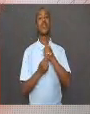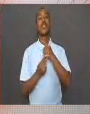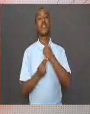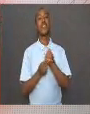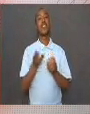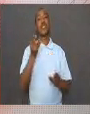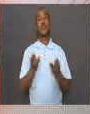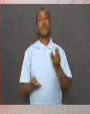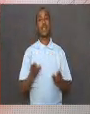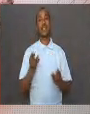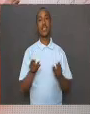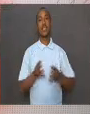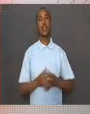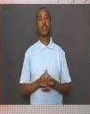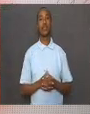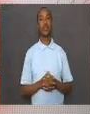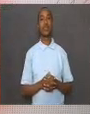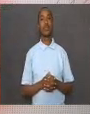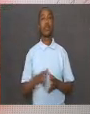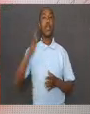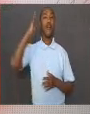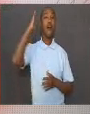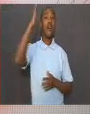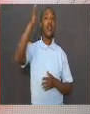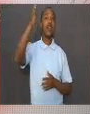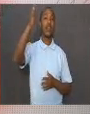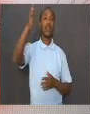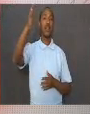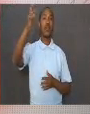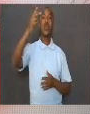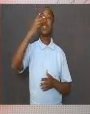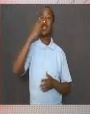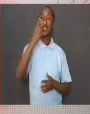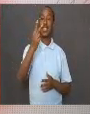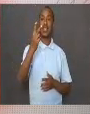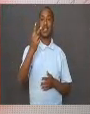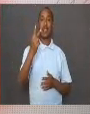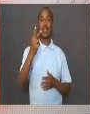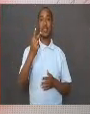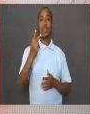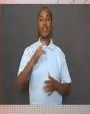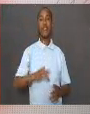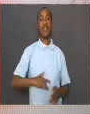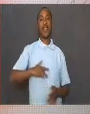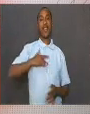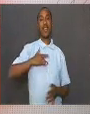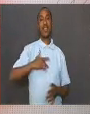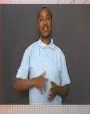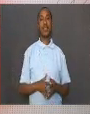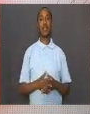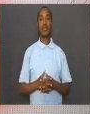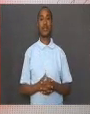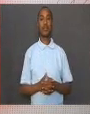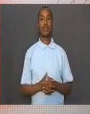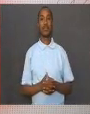of conservation of mass beyond what you can see and